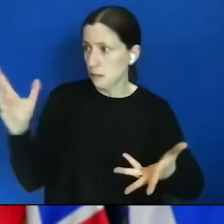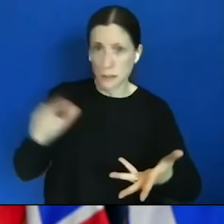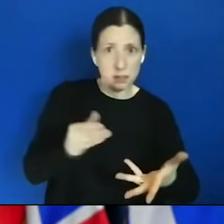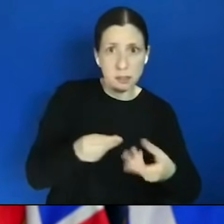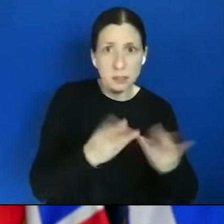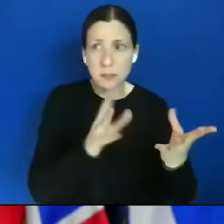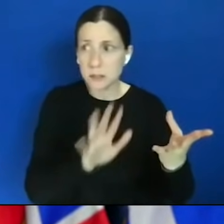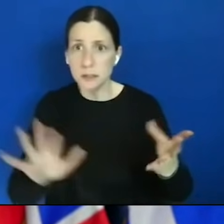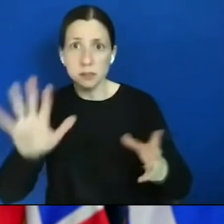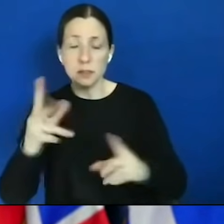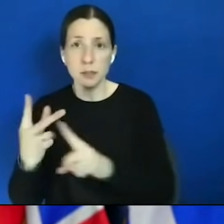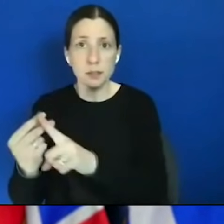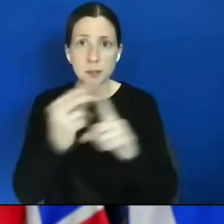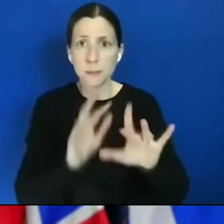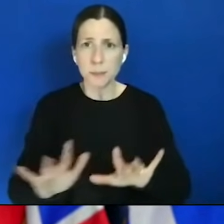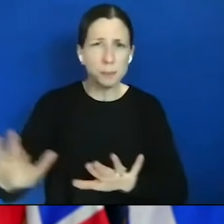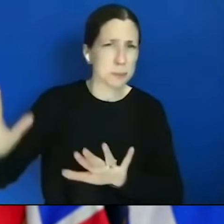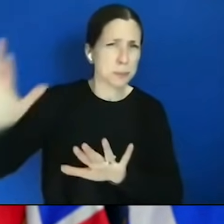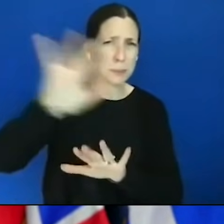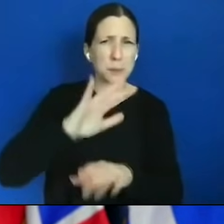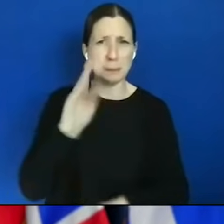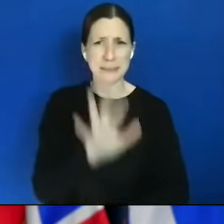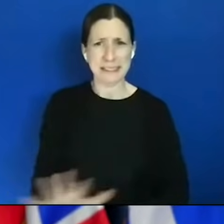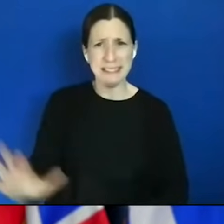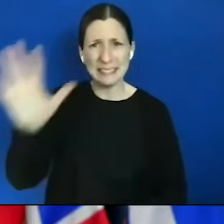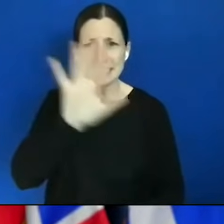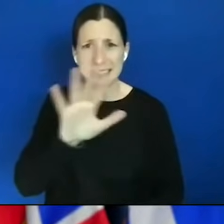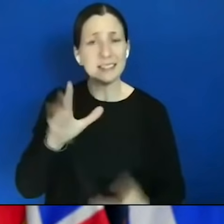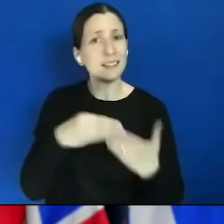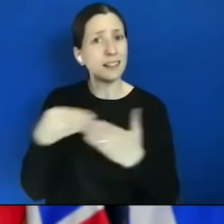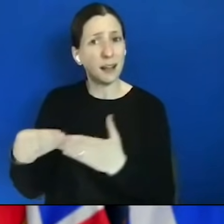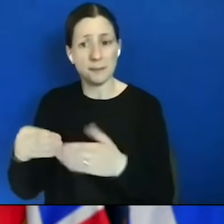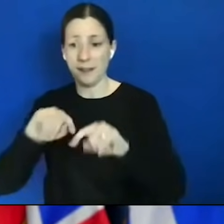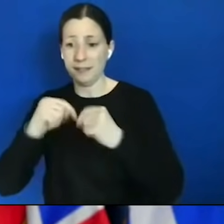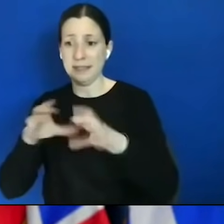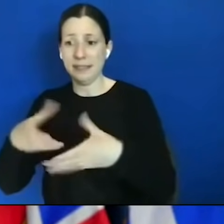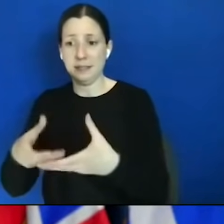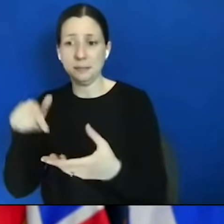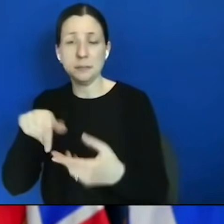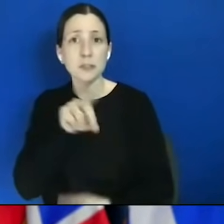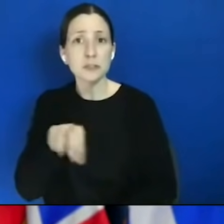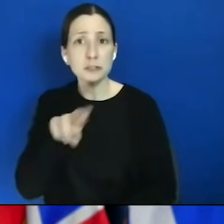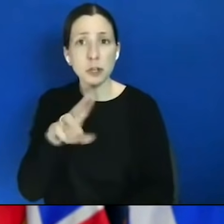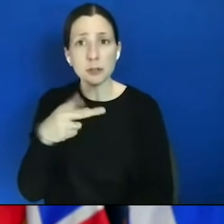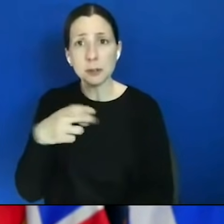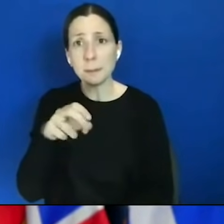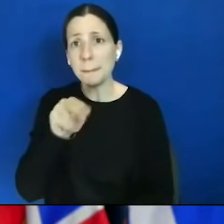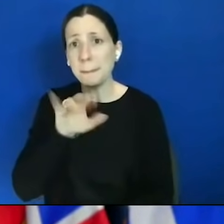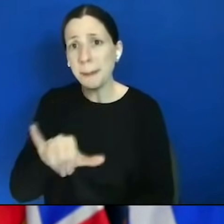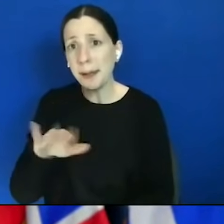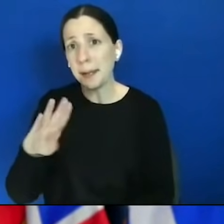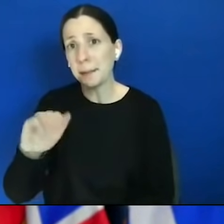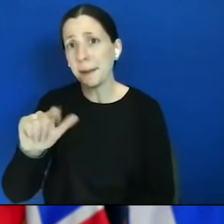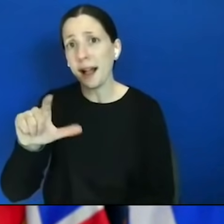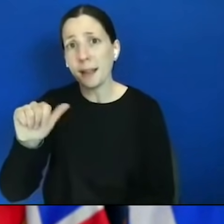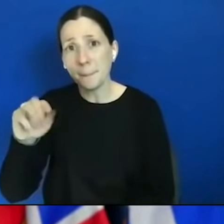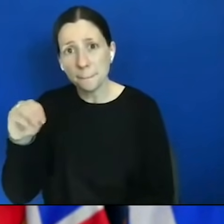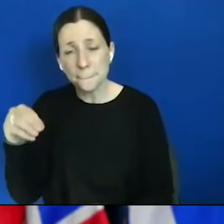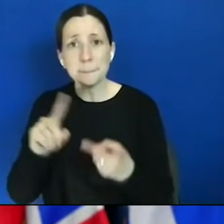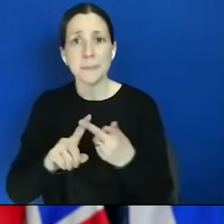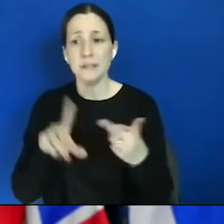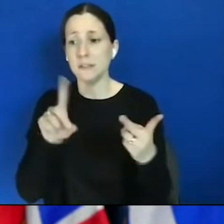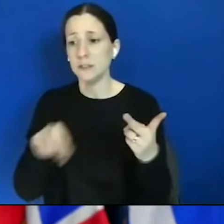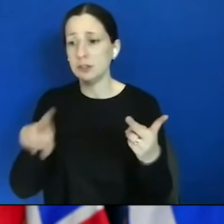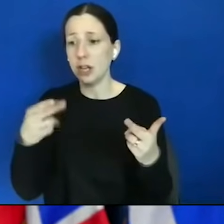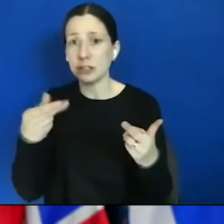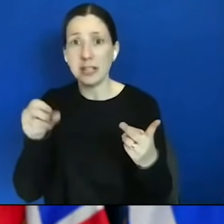to our teams, led by Dr. Penny Ballum, led by Dr. Henry, but as well are all the